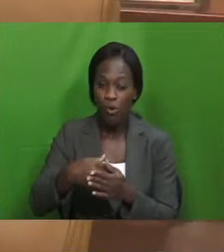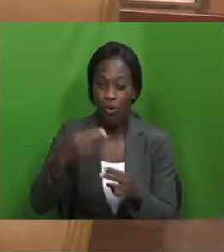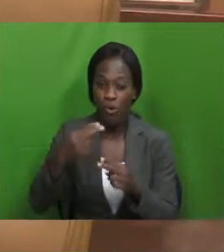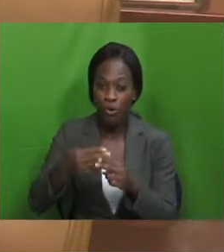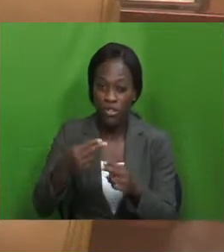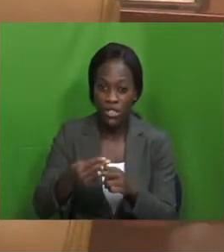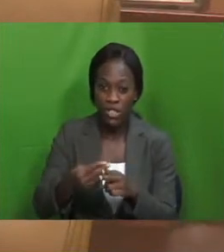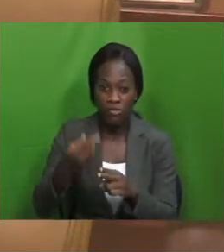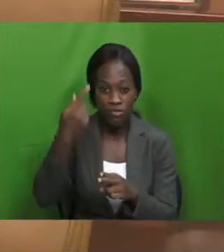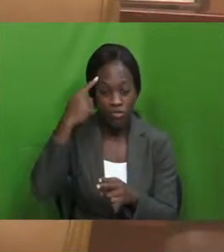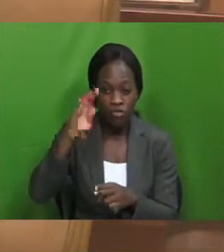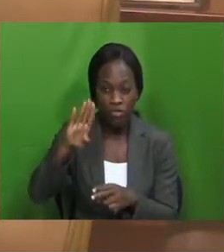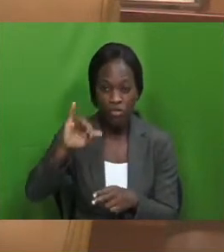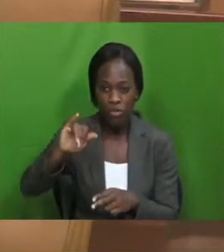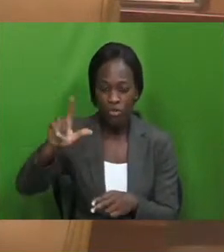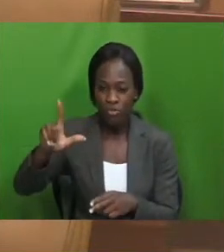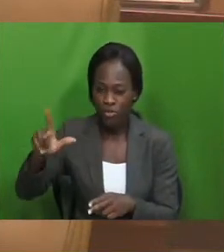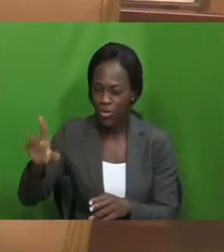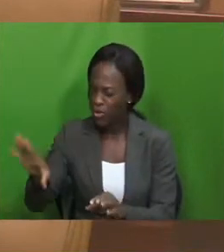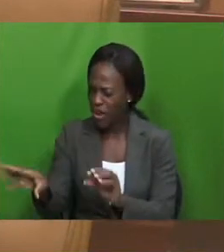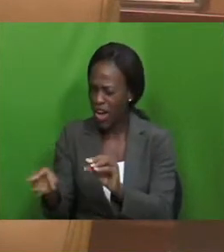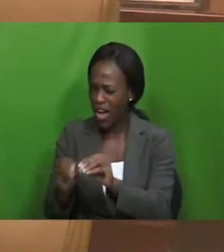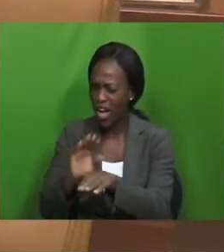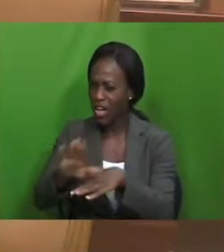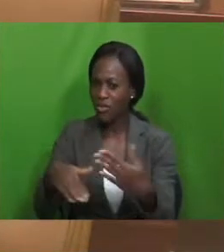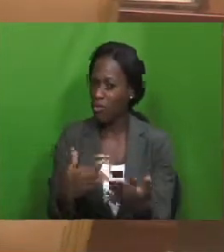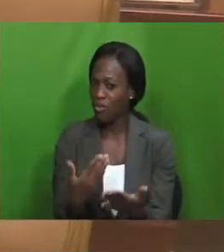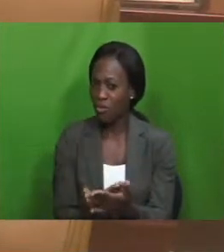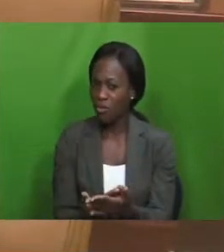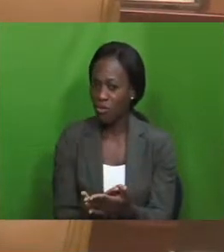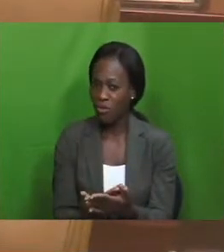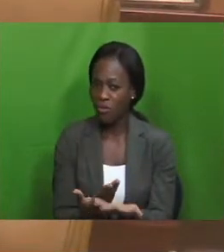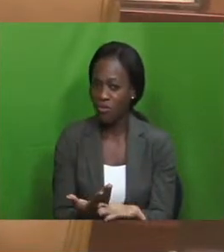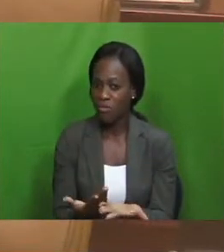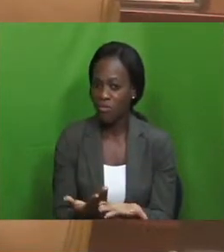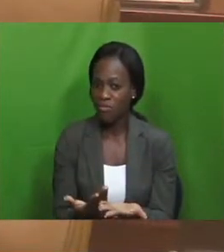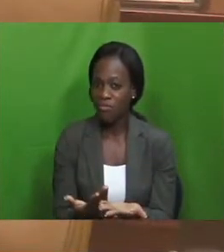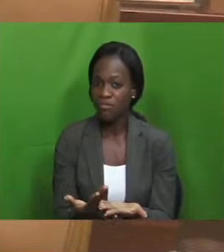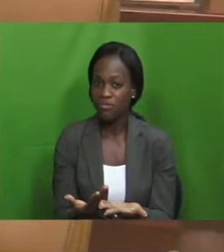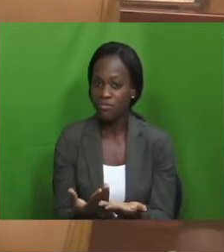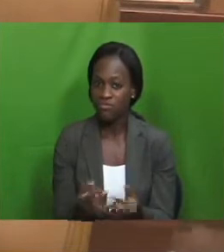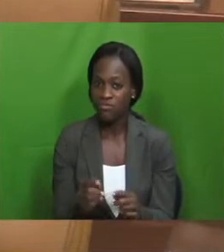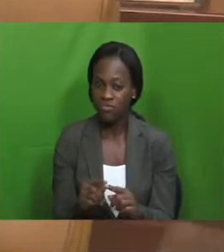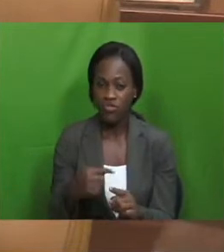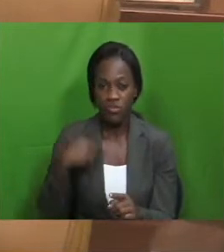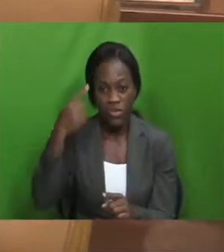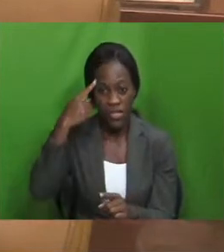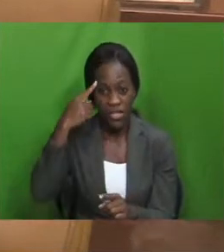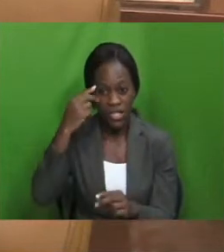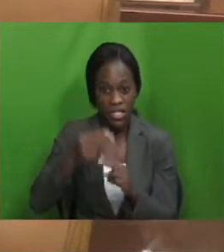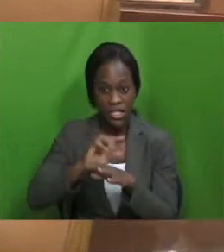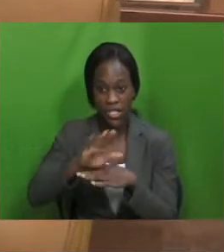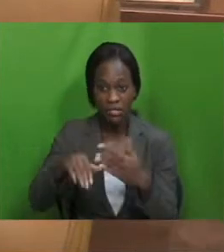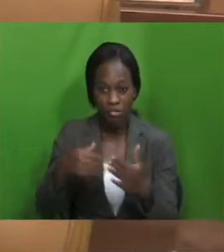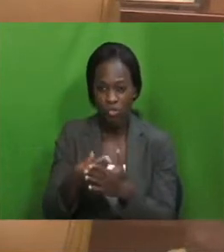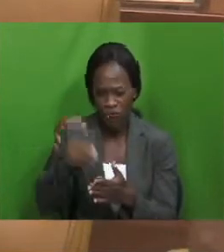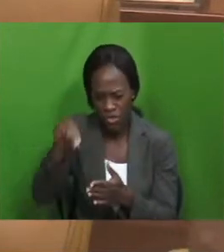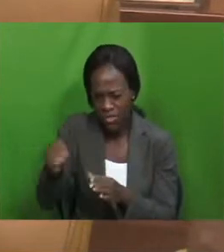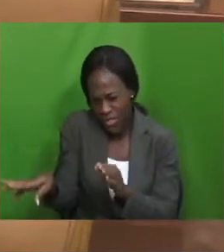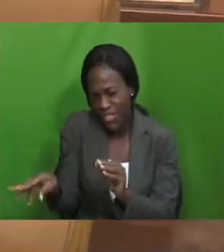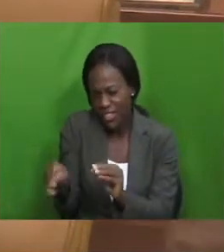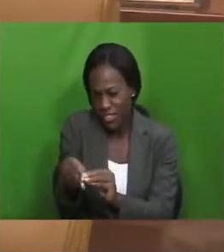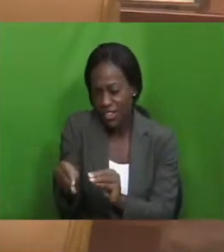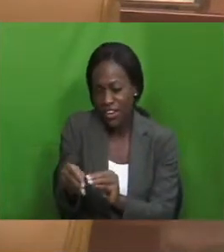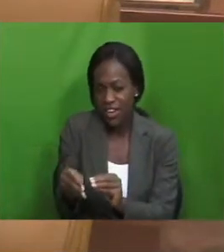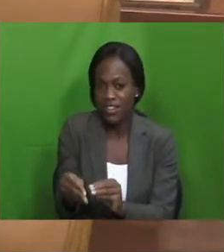should appear. Because yesterday, Second Deputy Speaker did mention all the 8, all the names. So I expect that all the names